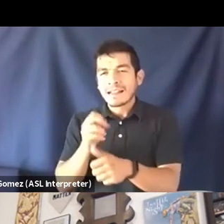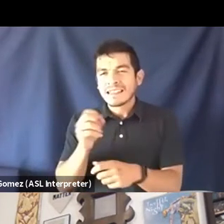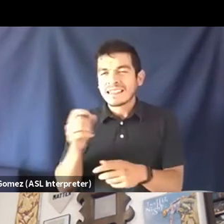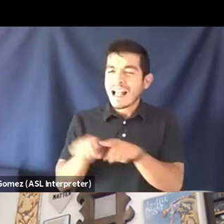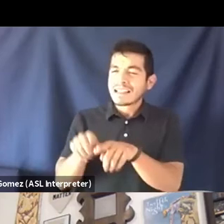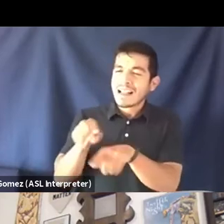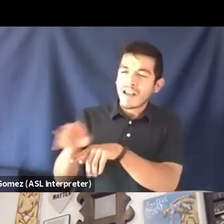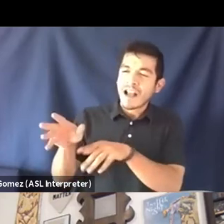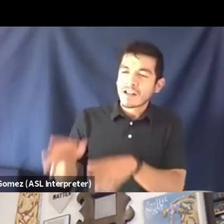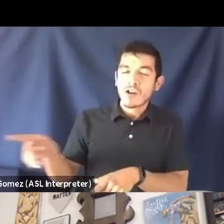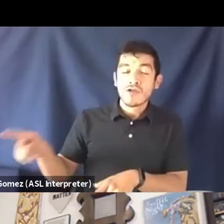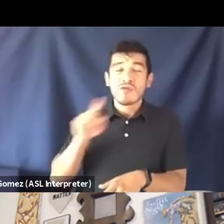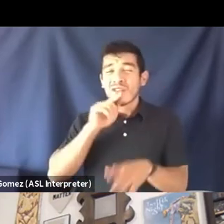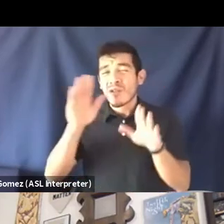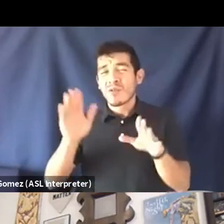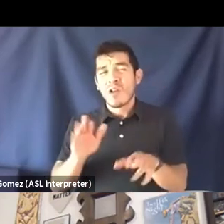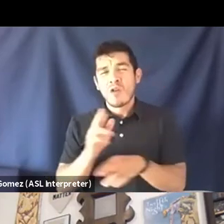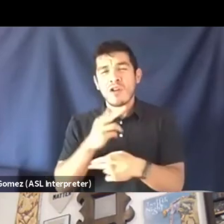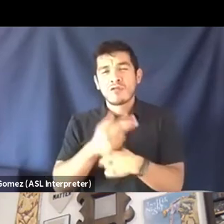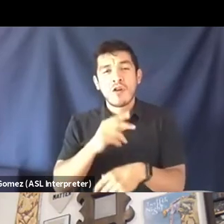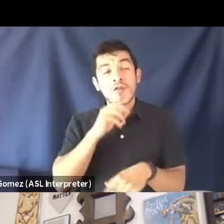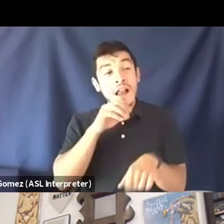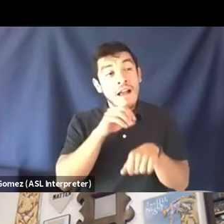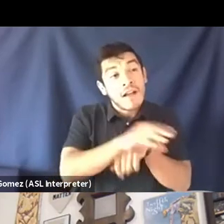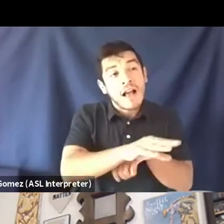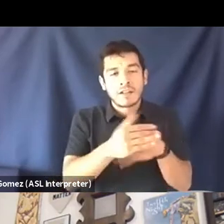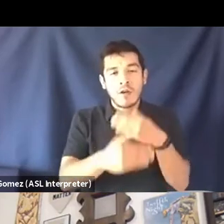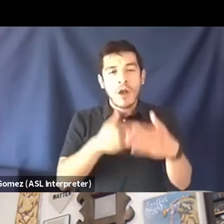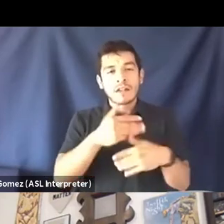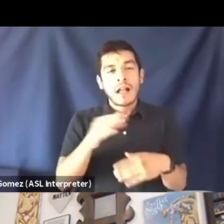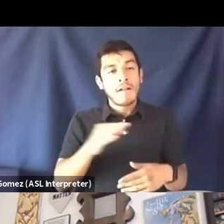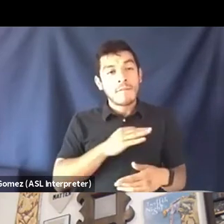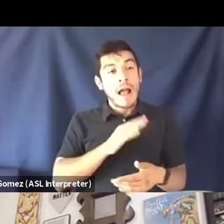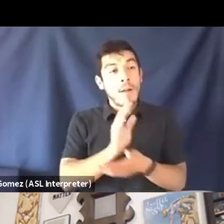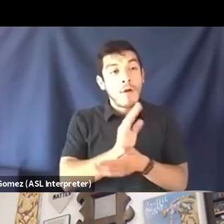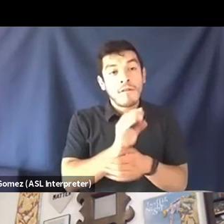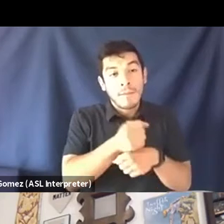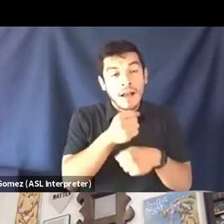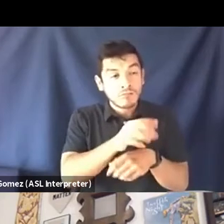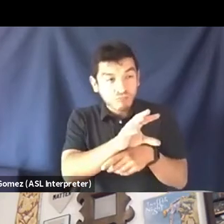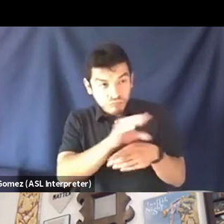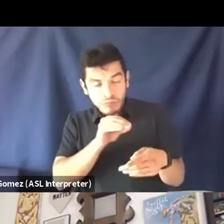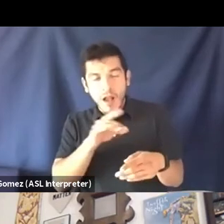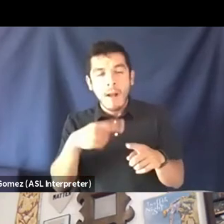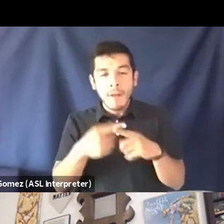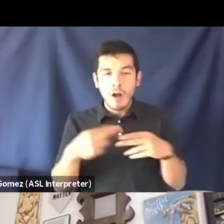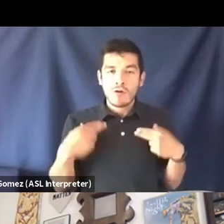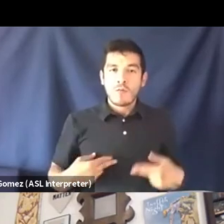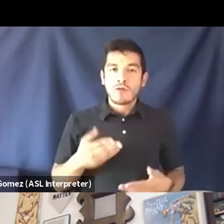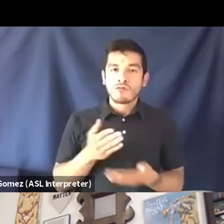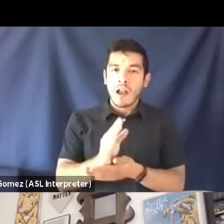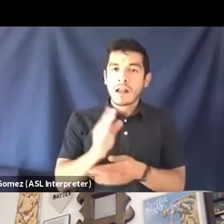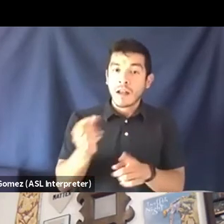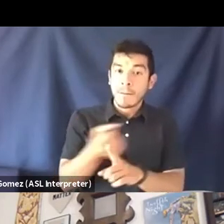a tremendous resource in kind of advising the process of documenting these human rights abuses. And then again, that